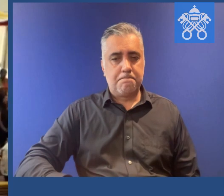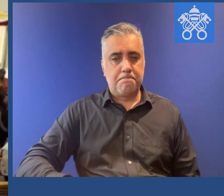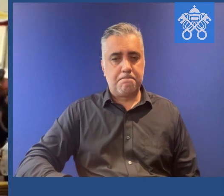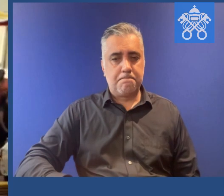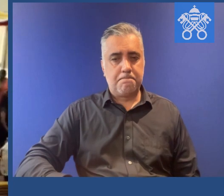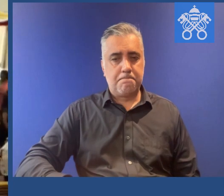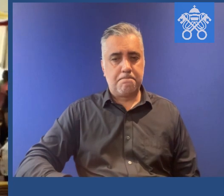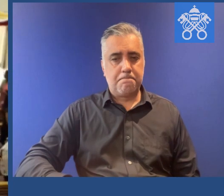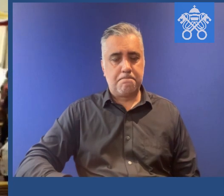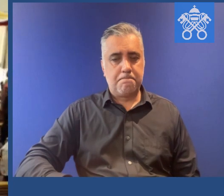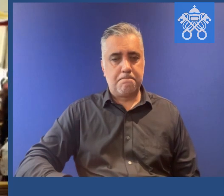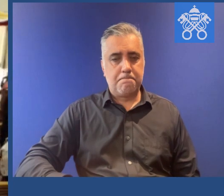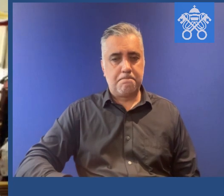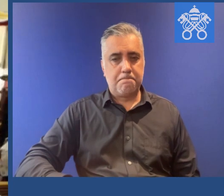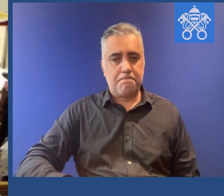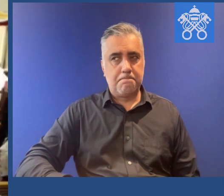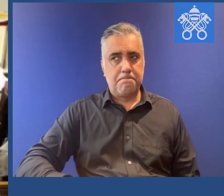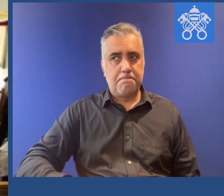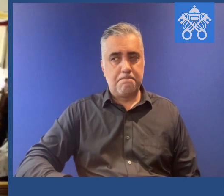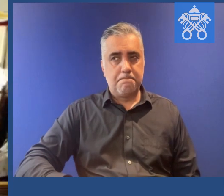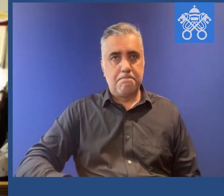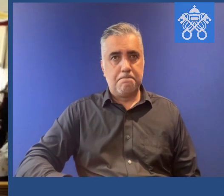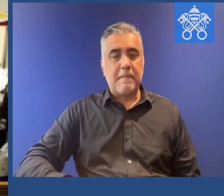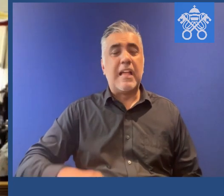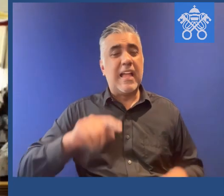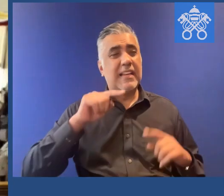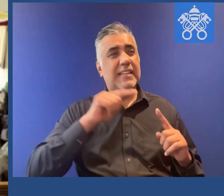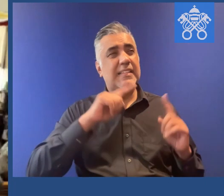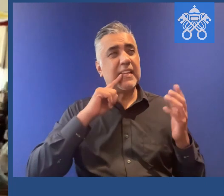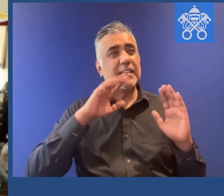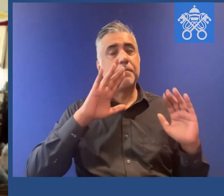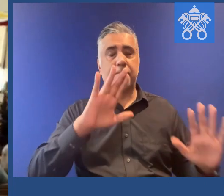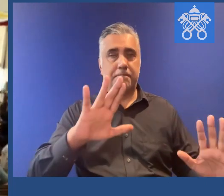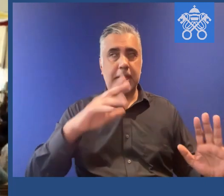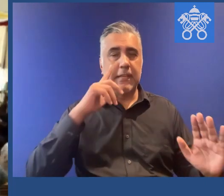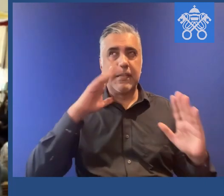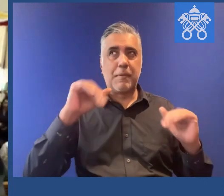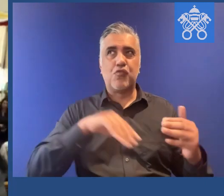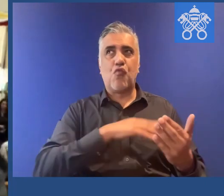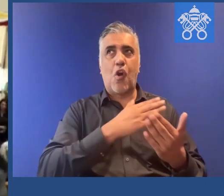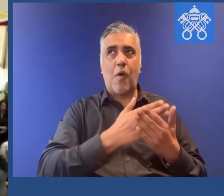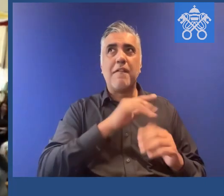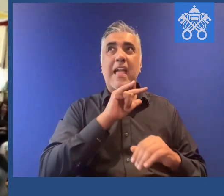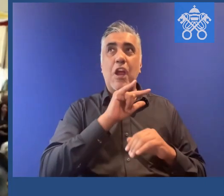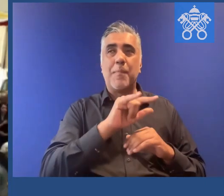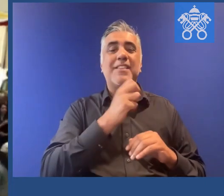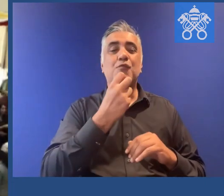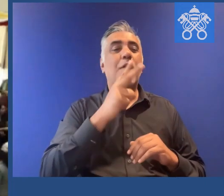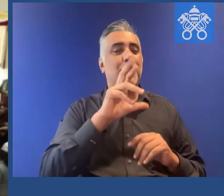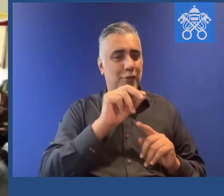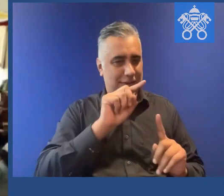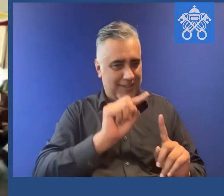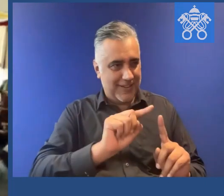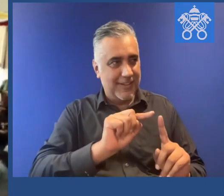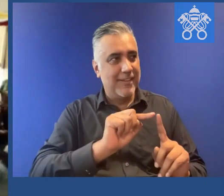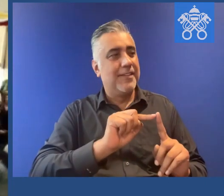perfect holy bride. Sorry, a little off on that schedule. He's expected to arrive at the airbase at 12:30,